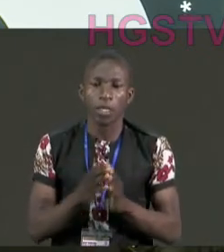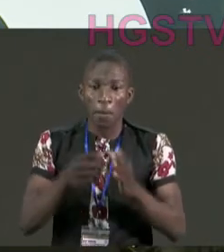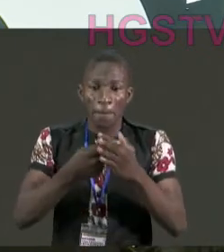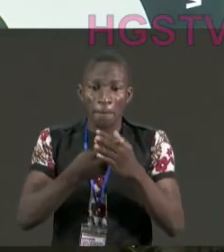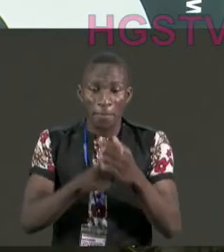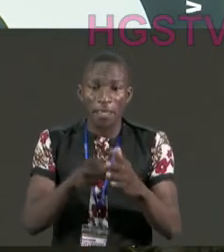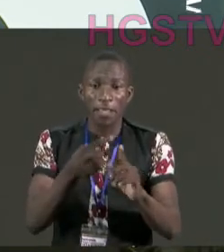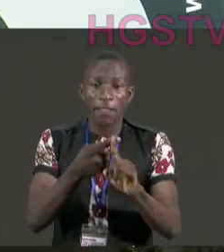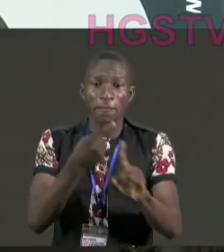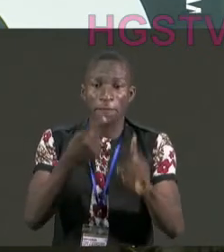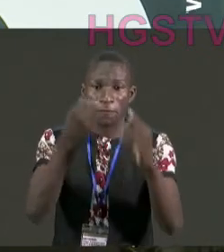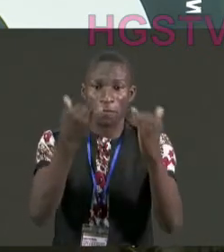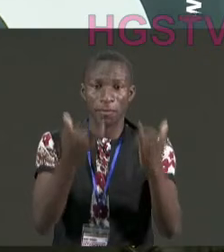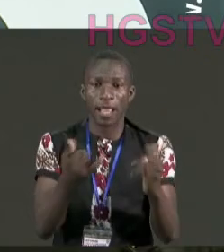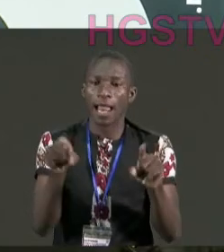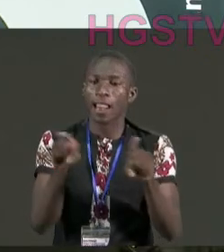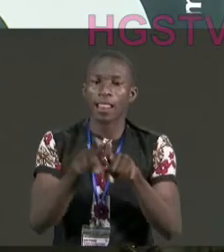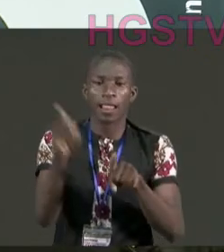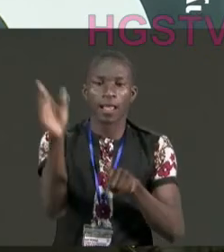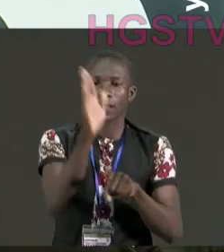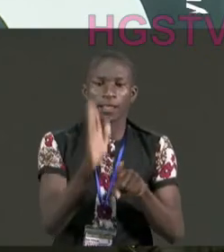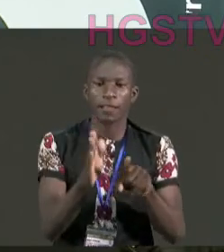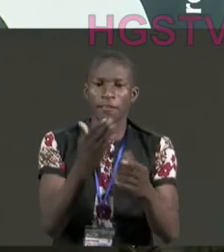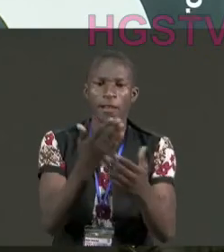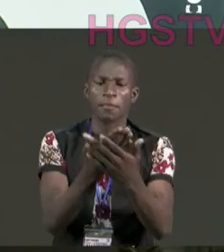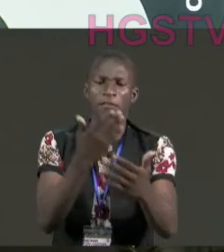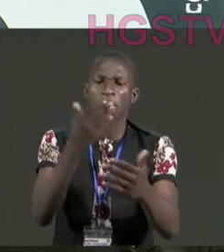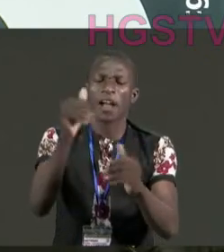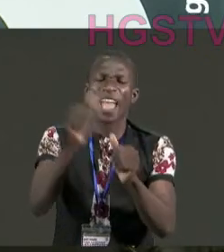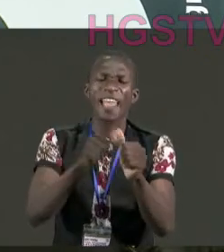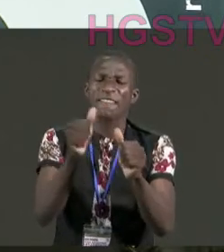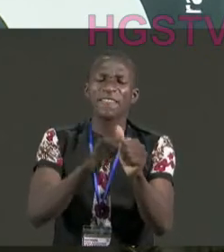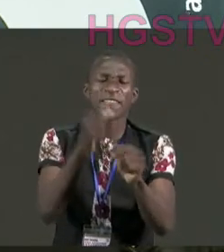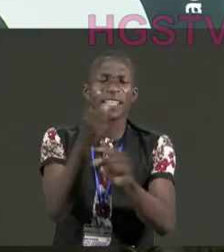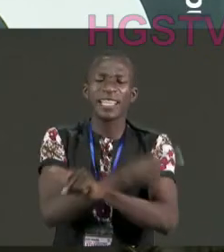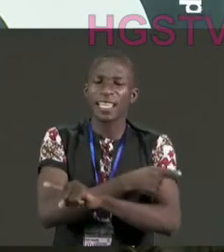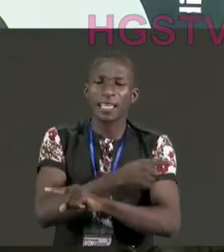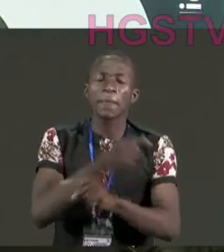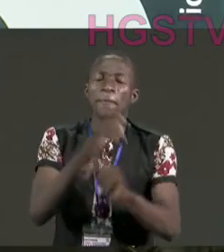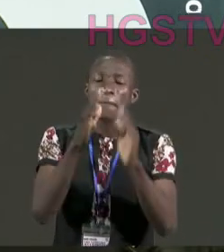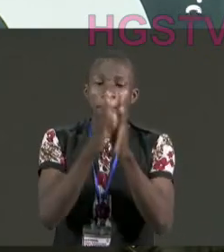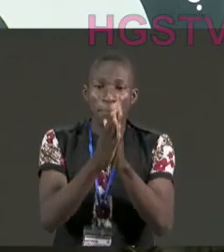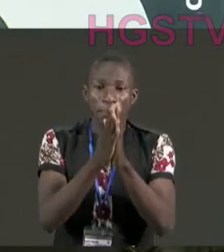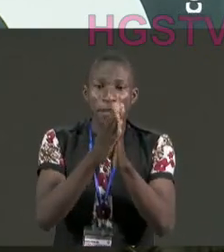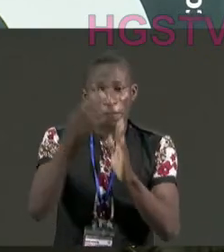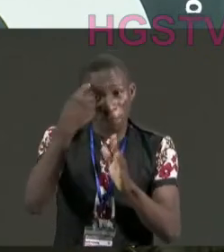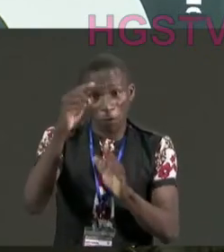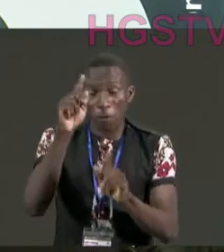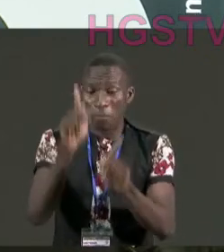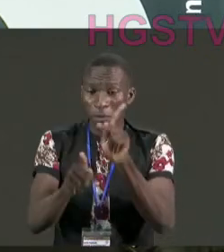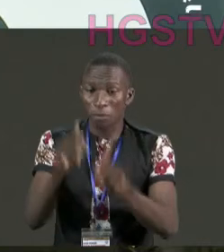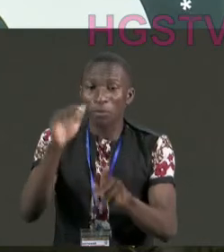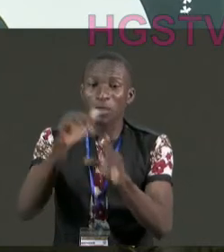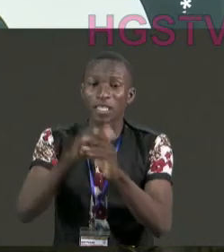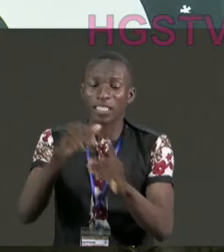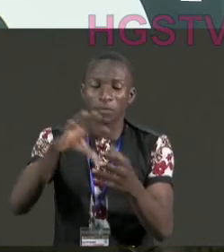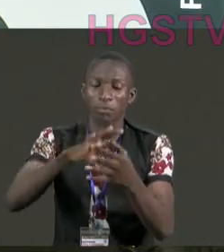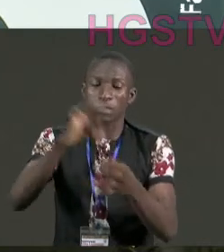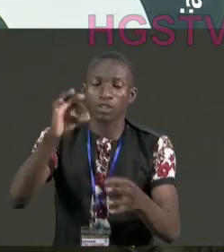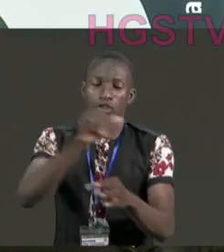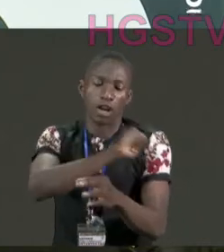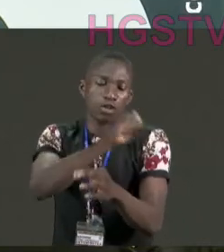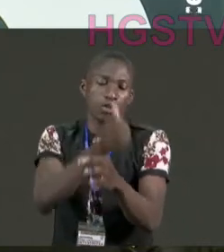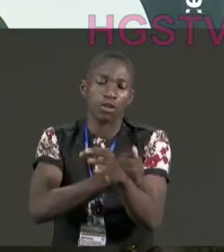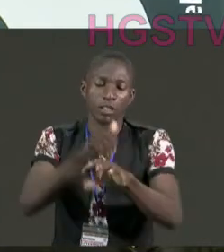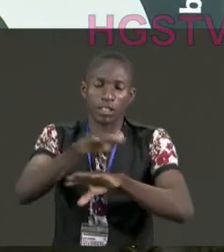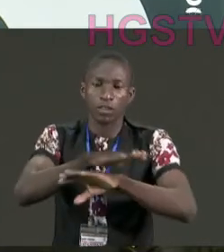beginning from now, like never before, on a daily basis, pray for those who are in spiritual authority over you.